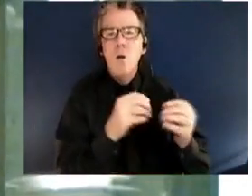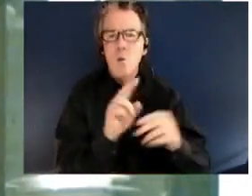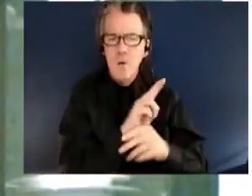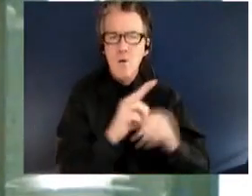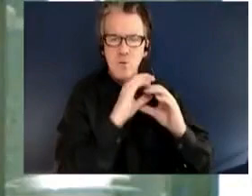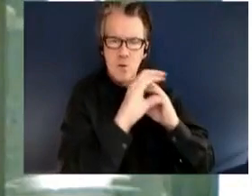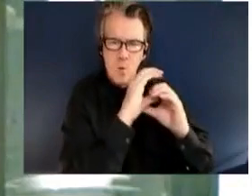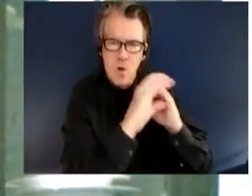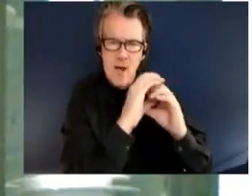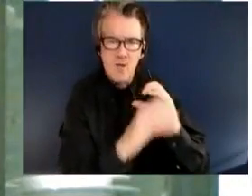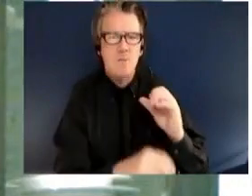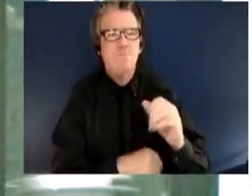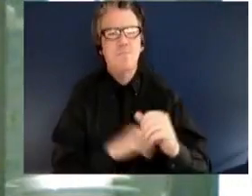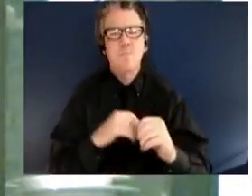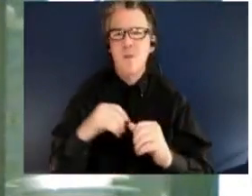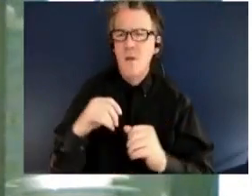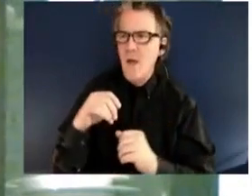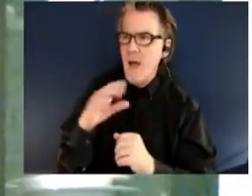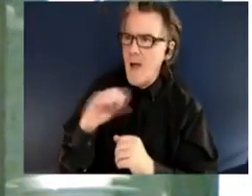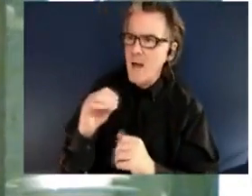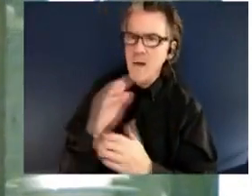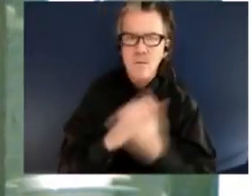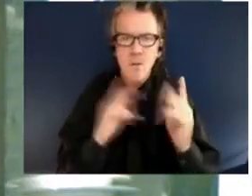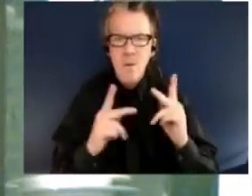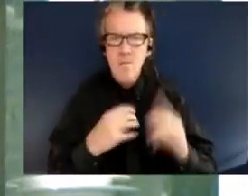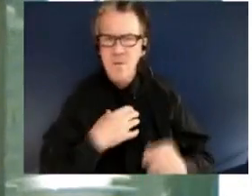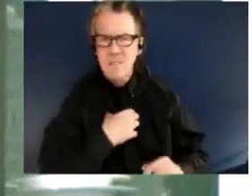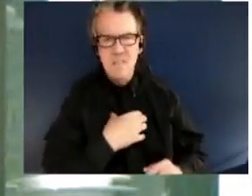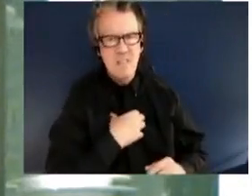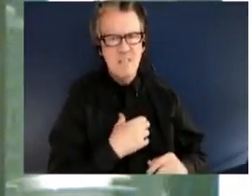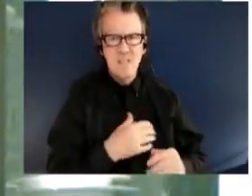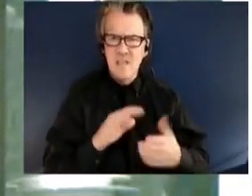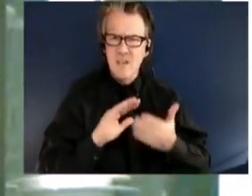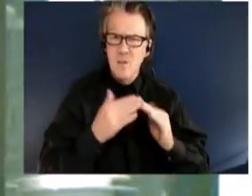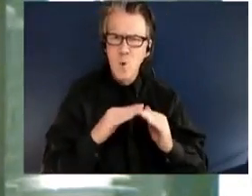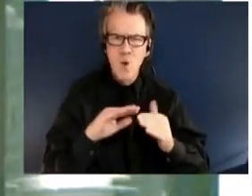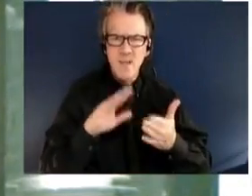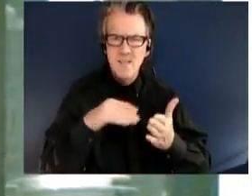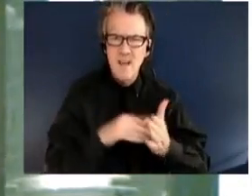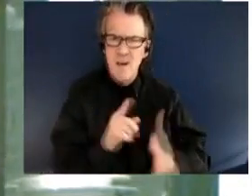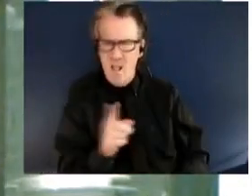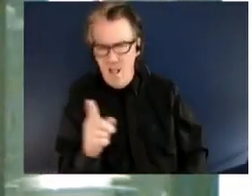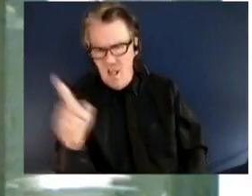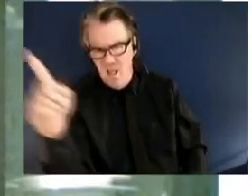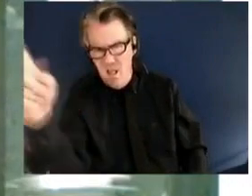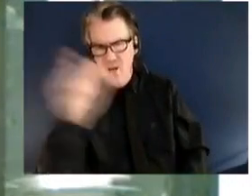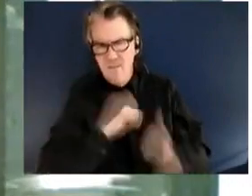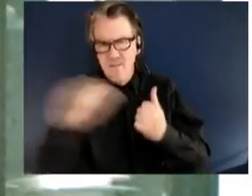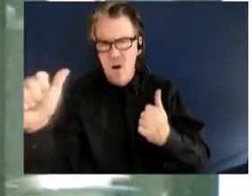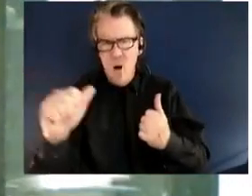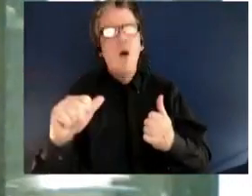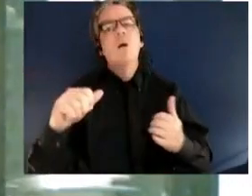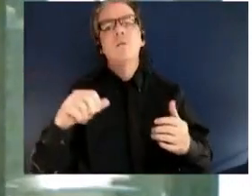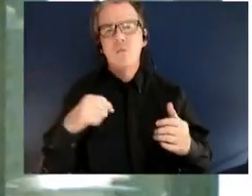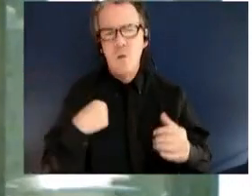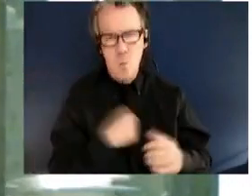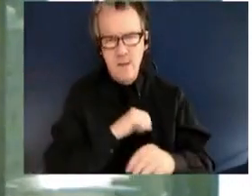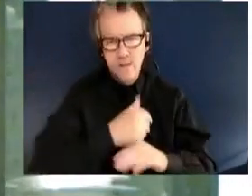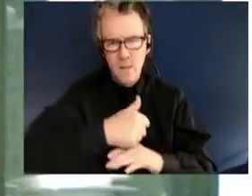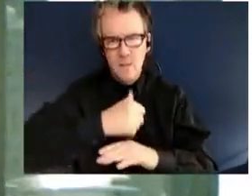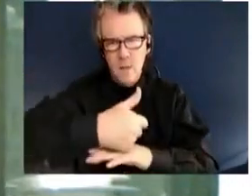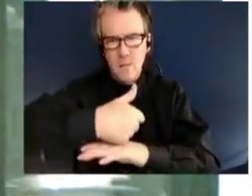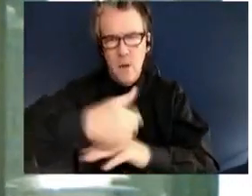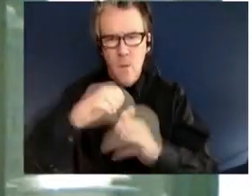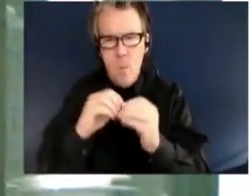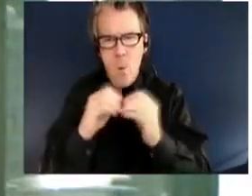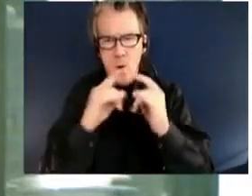closer proximity. And so we've been working to deliver on all of those items. Community resource centers should be available within